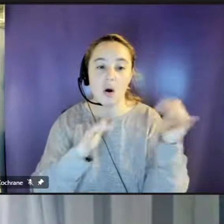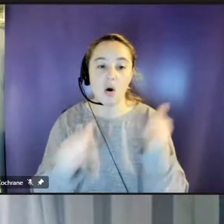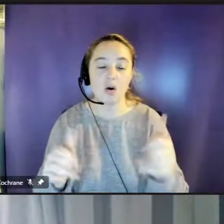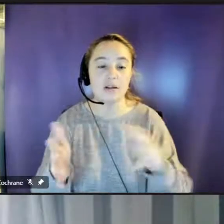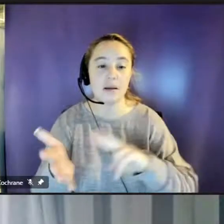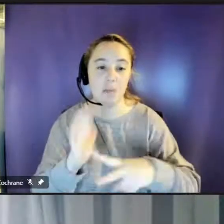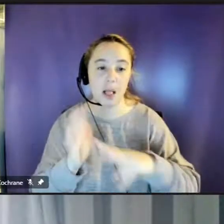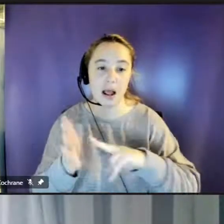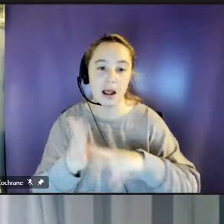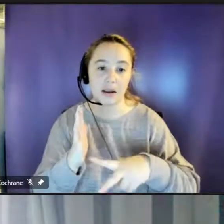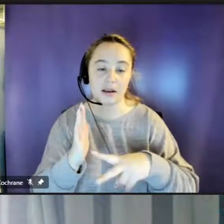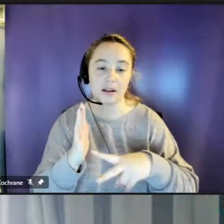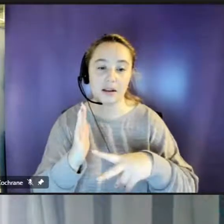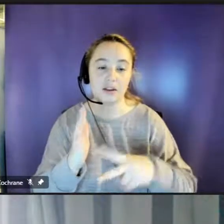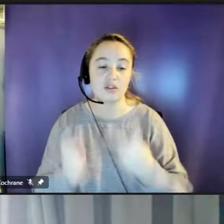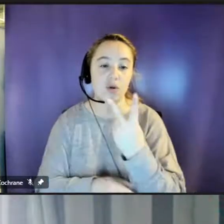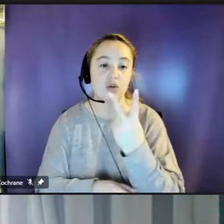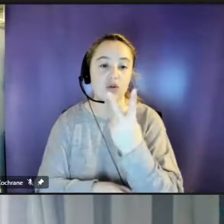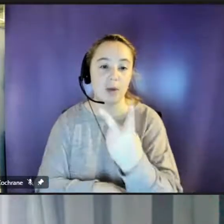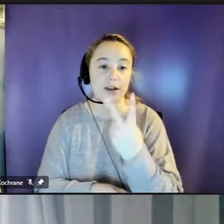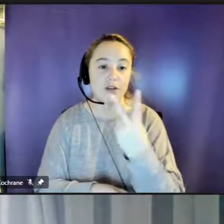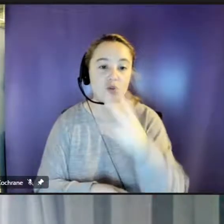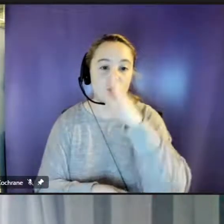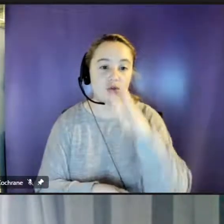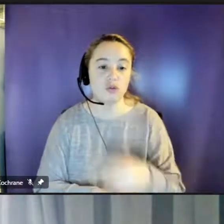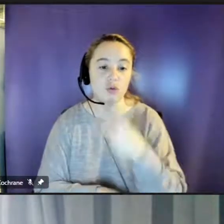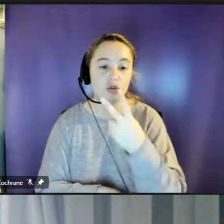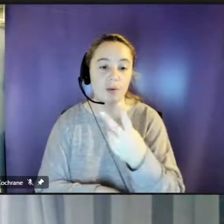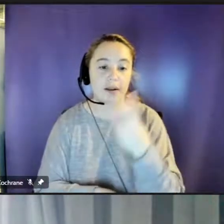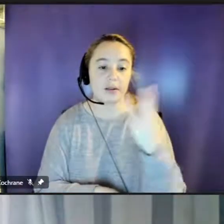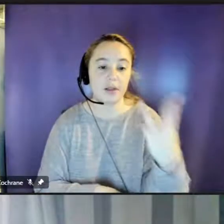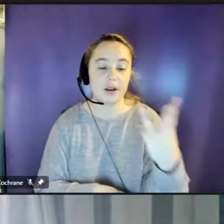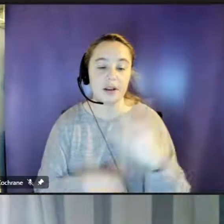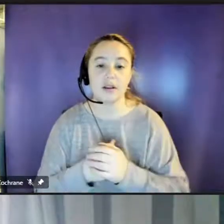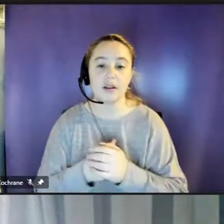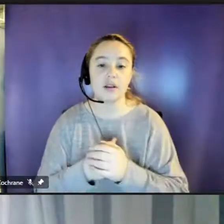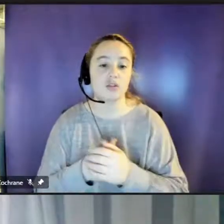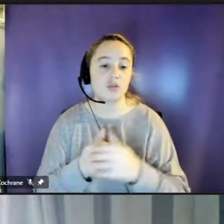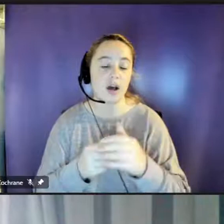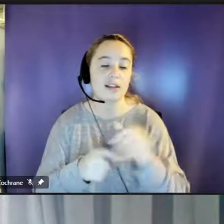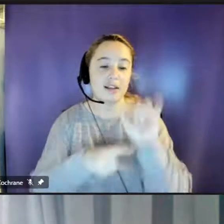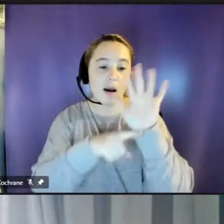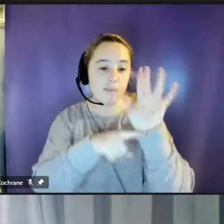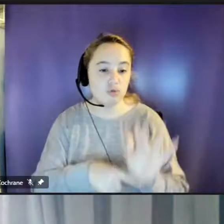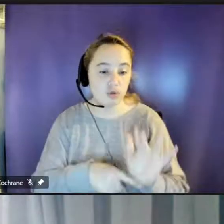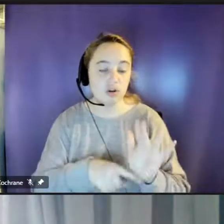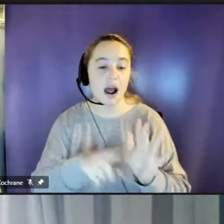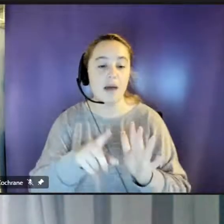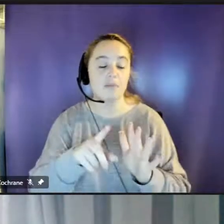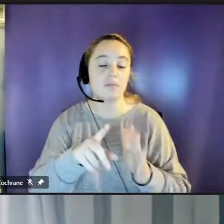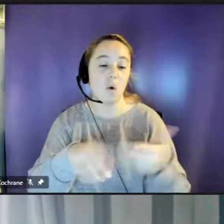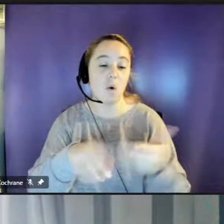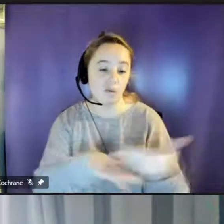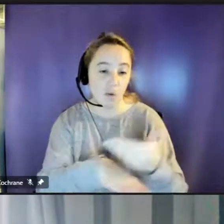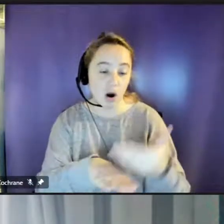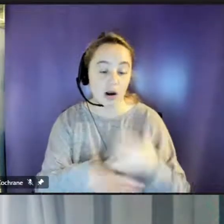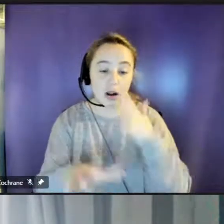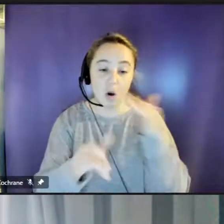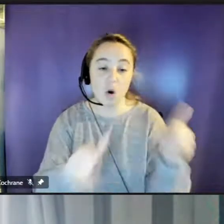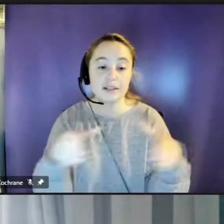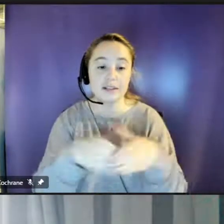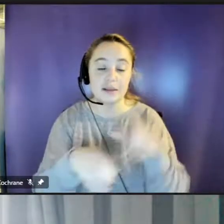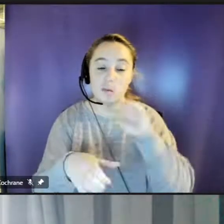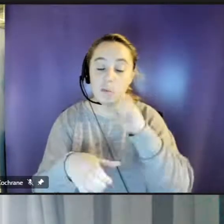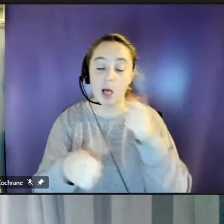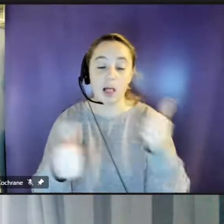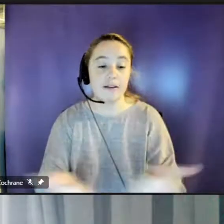mentioned, it's for 22-23. So this is just a programme of work that the internal audit team will complete from the 1st of